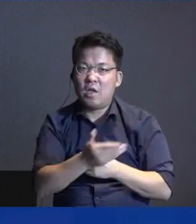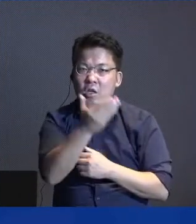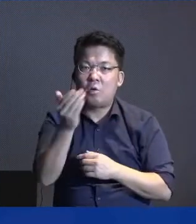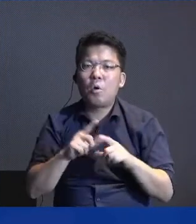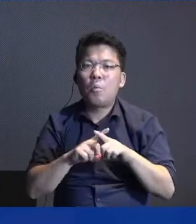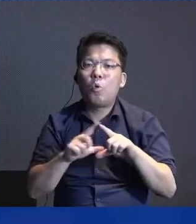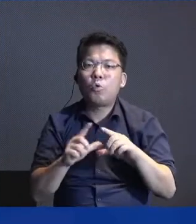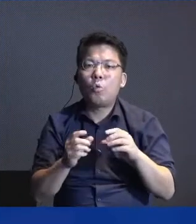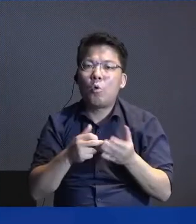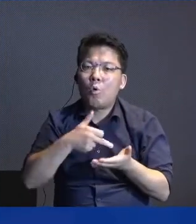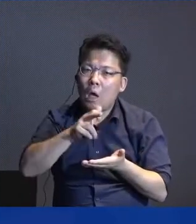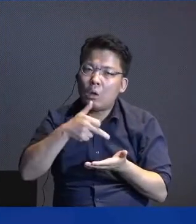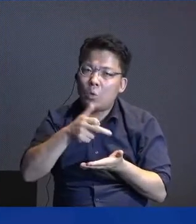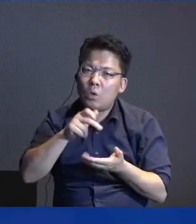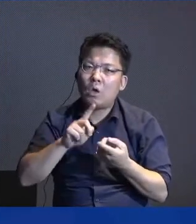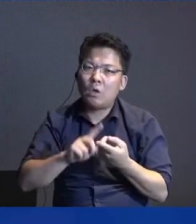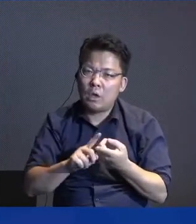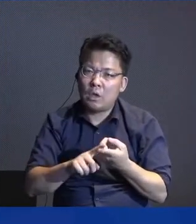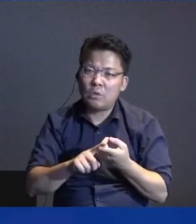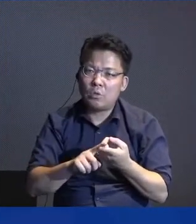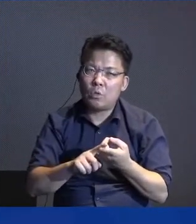wonderful. Because,